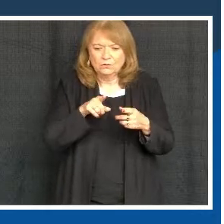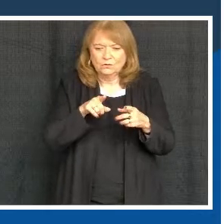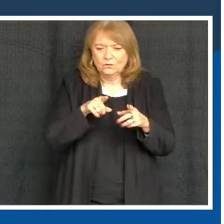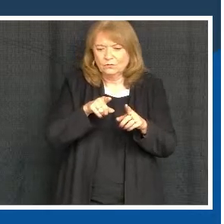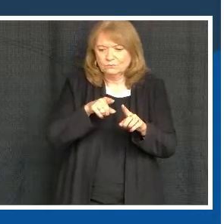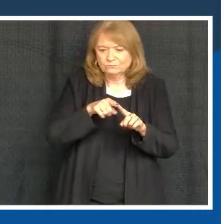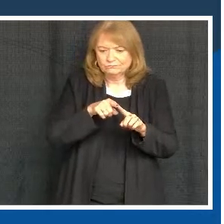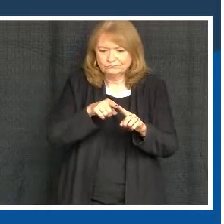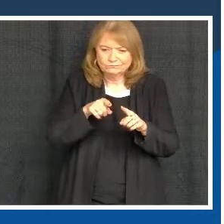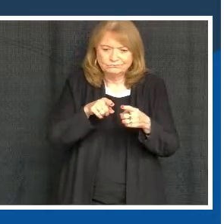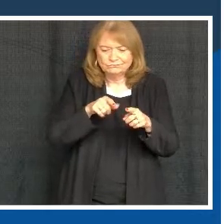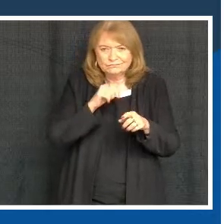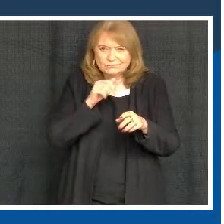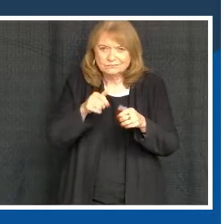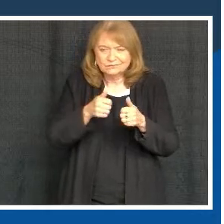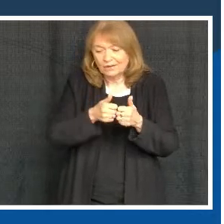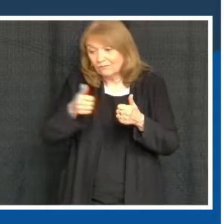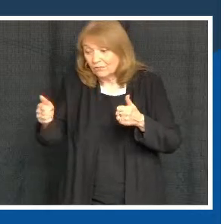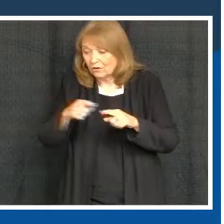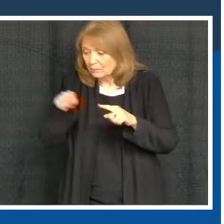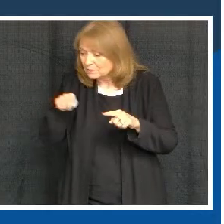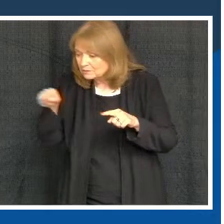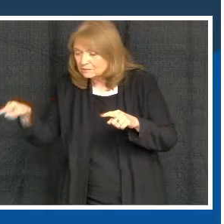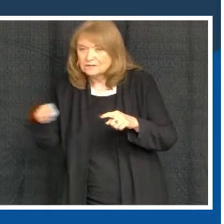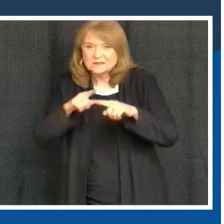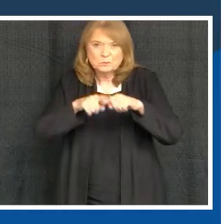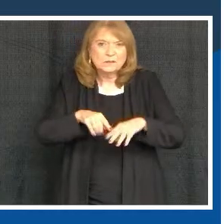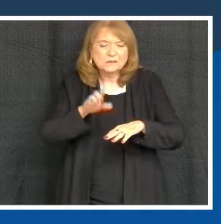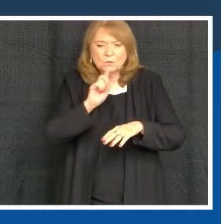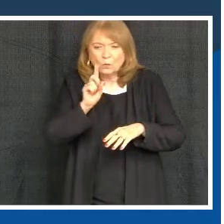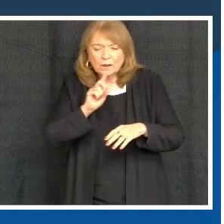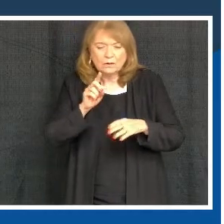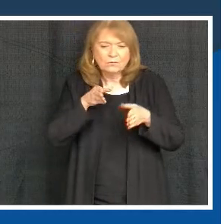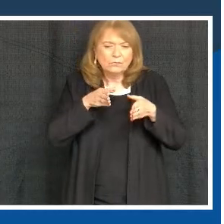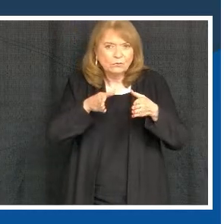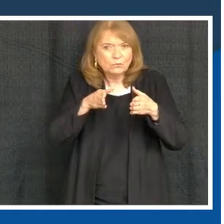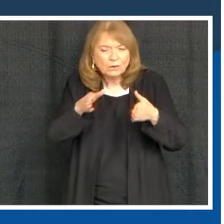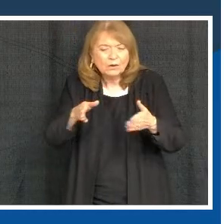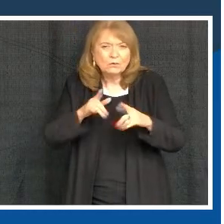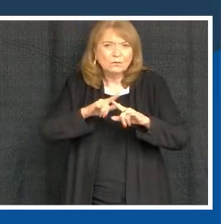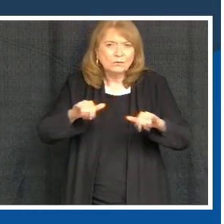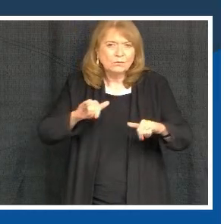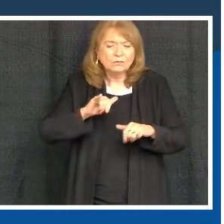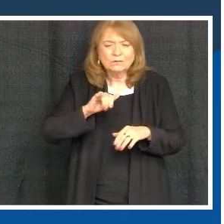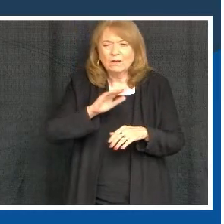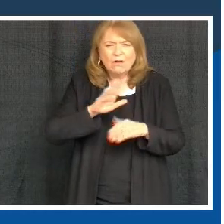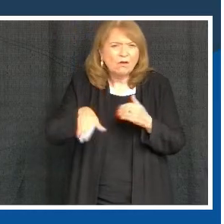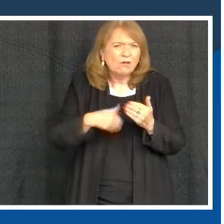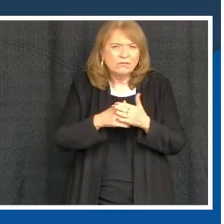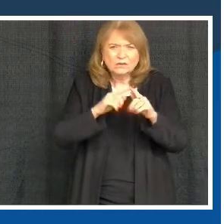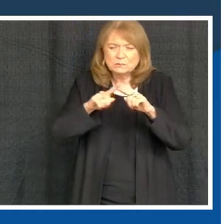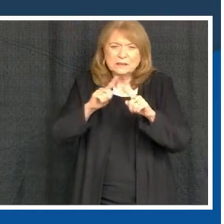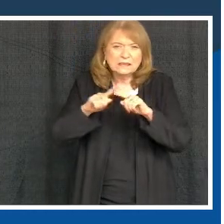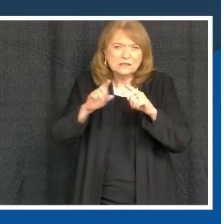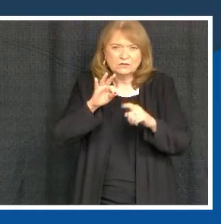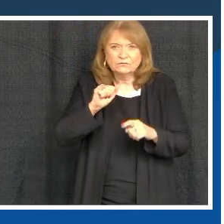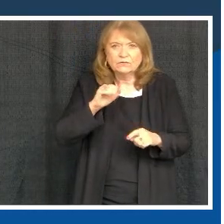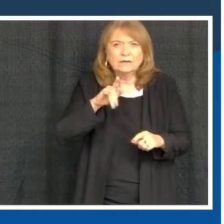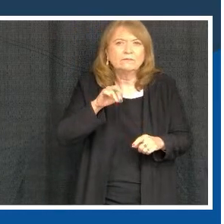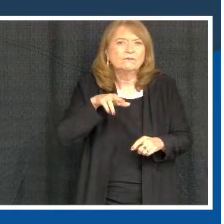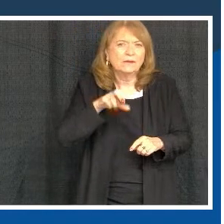is, it really depends what the road is and what the neighborhood's looking like. And we also look at the comprehensive plan.